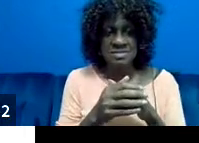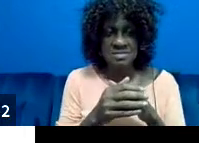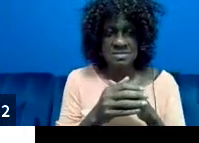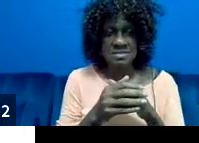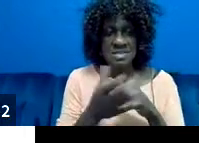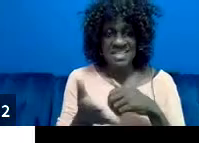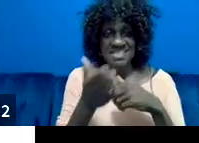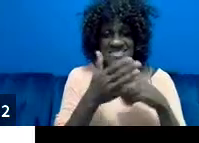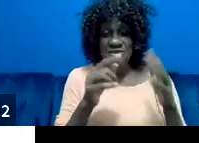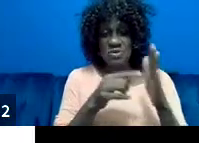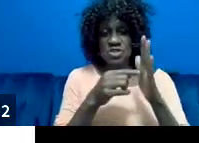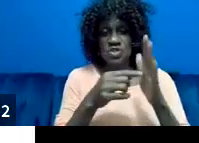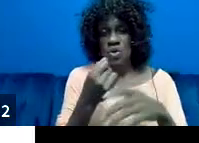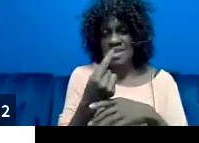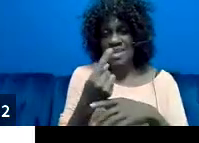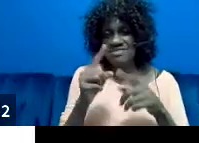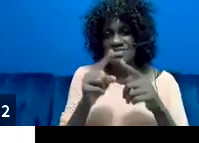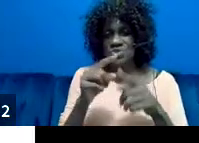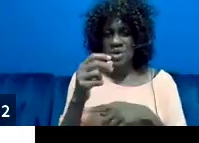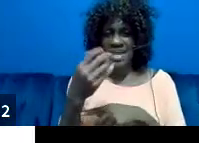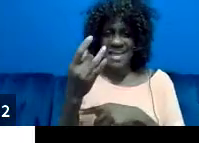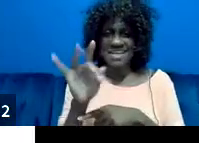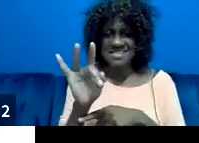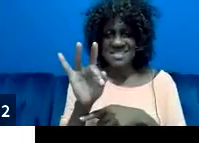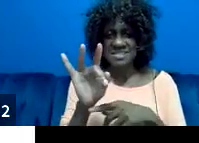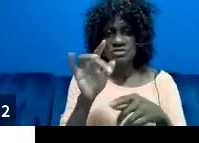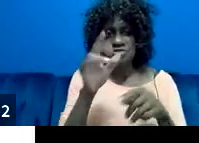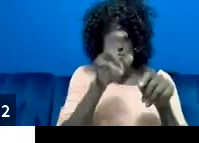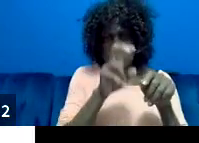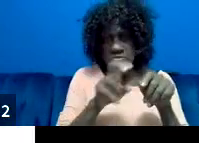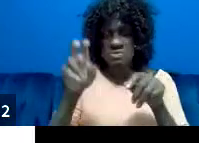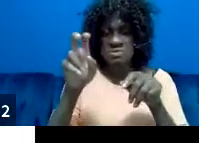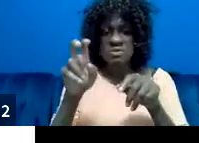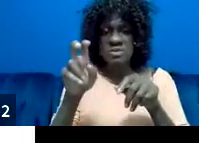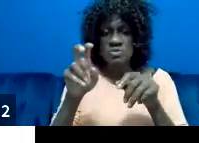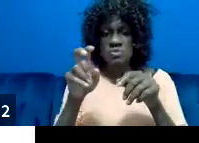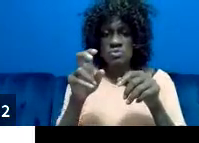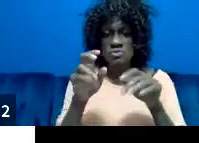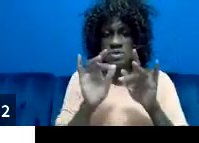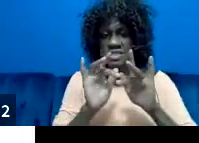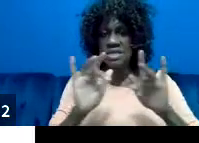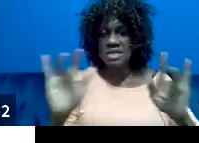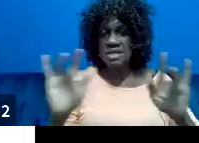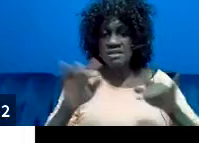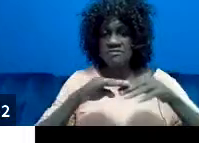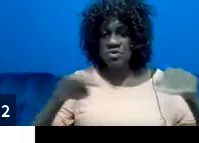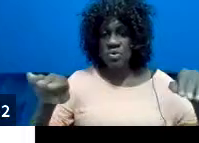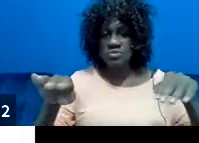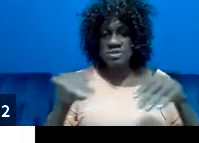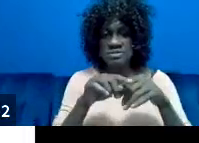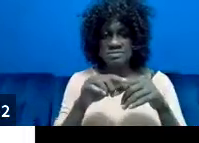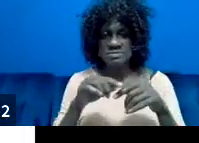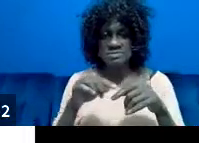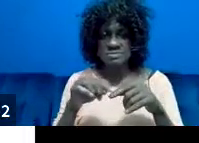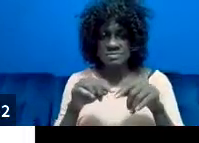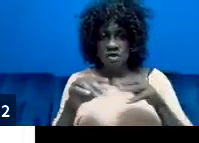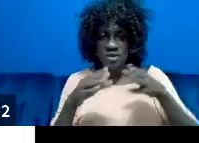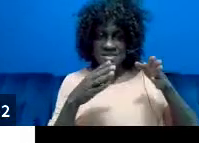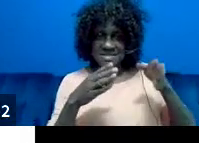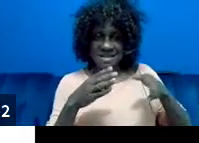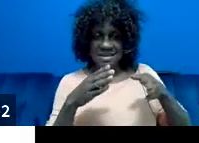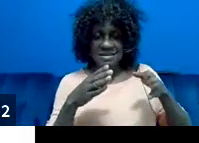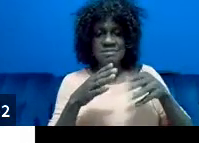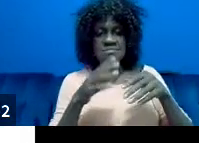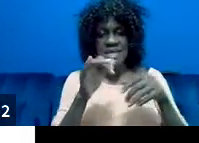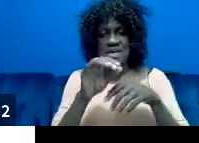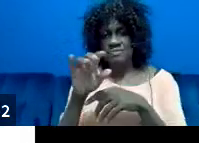Here it shows that 11 to 18 inches onto that transfer platform with a clear floor space adjacent to the clear side. I'm moving